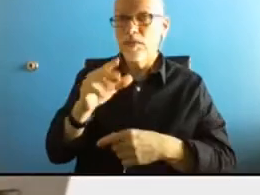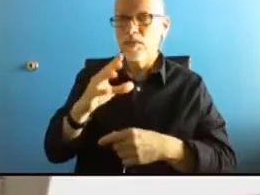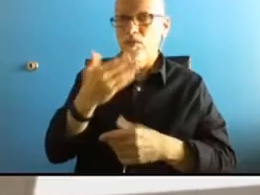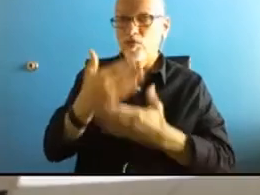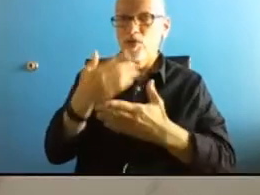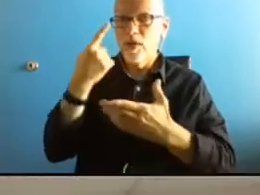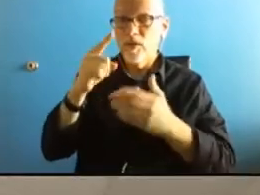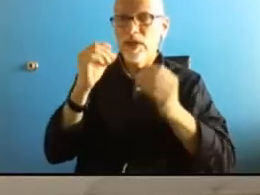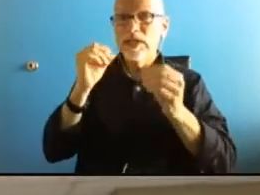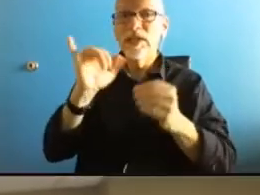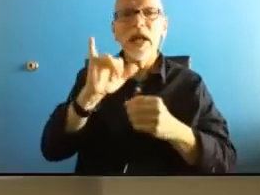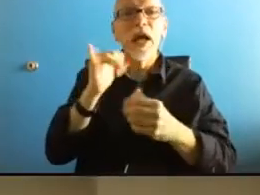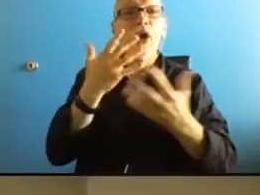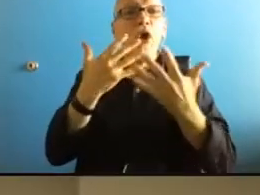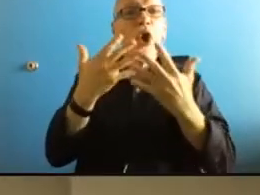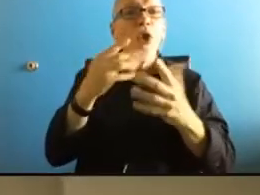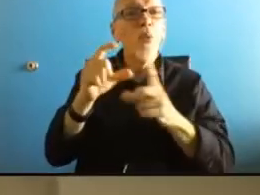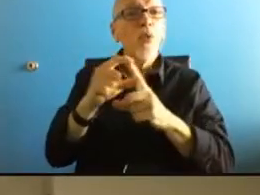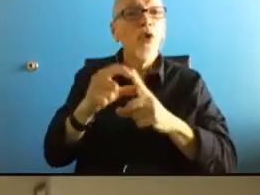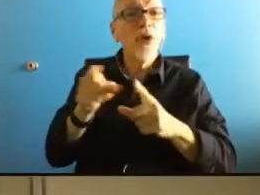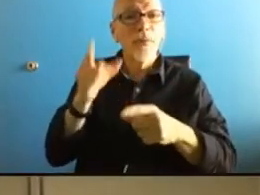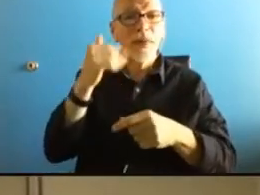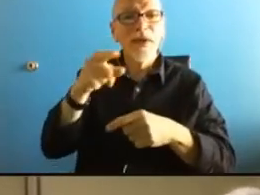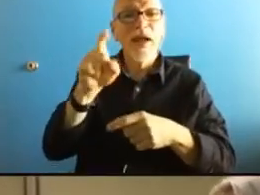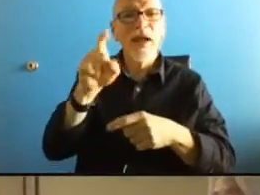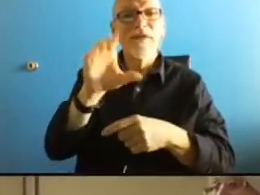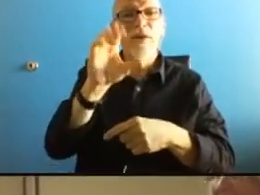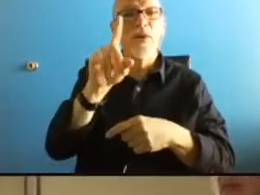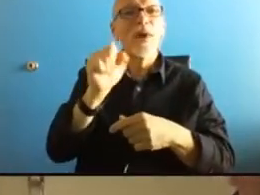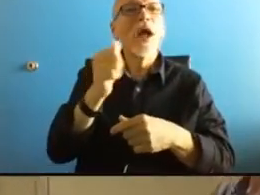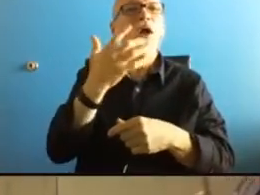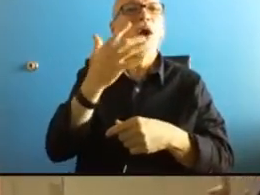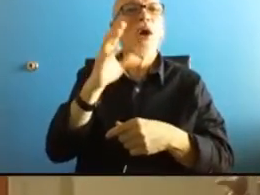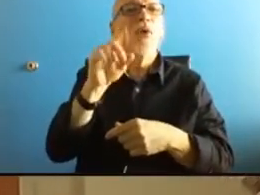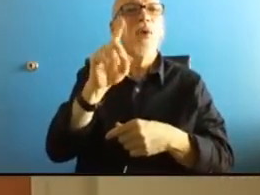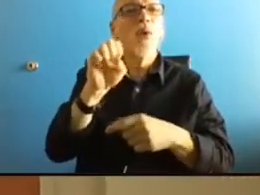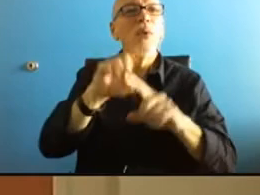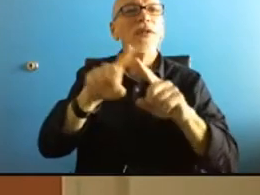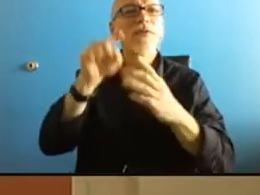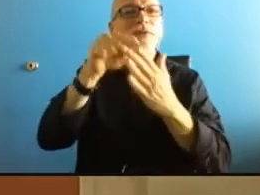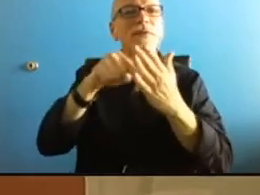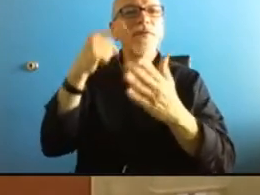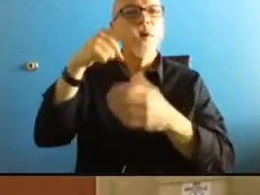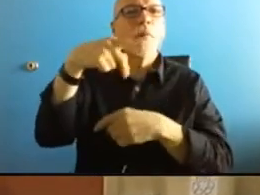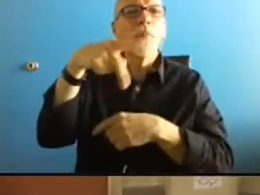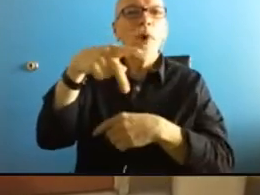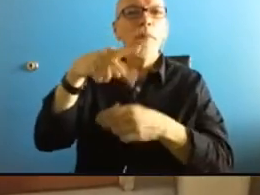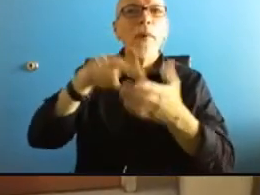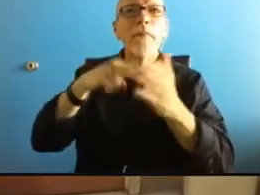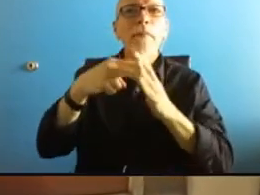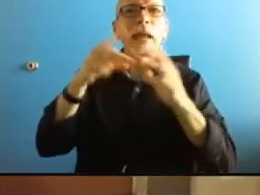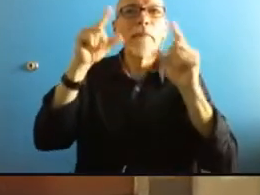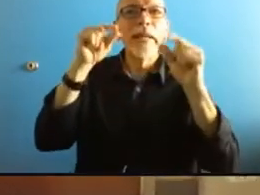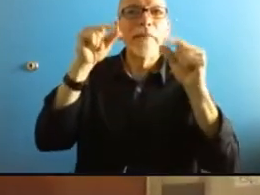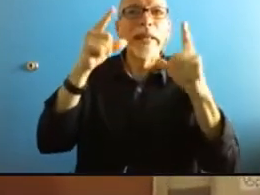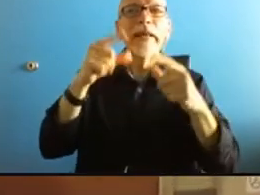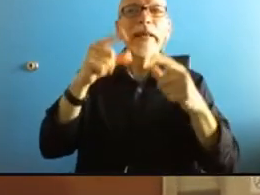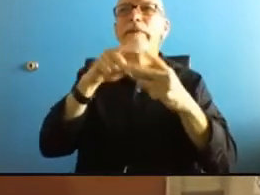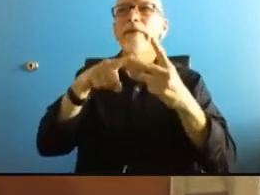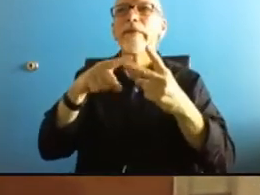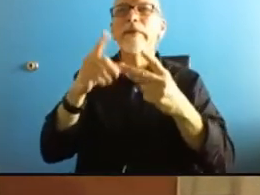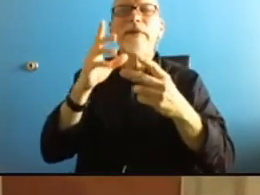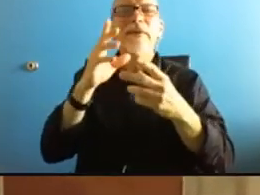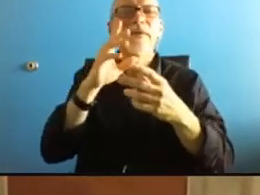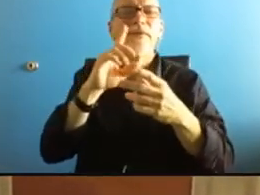color words, because you have to code you can color their codes different colors. For their purple, they can blink a certain number of times. You